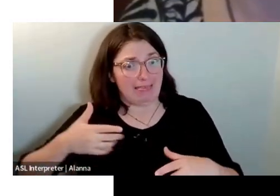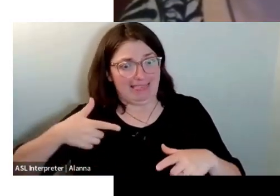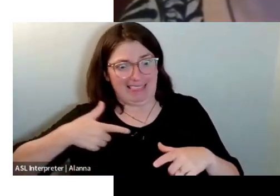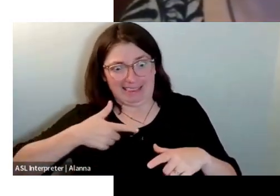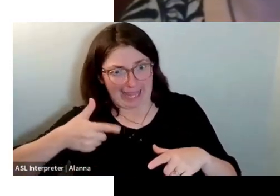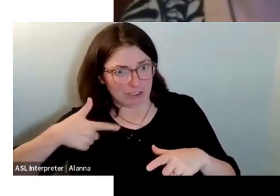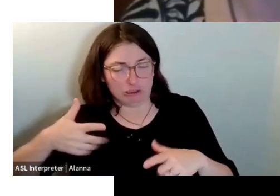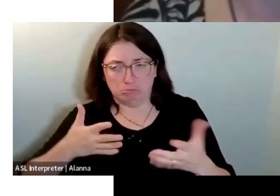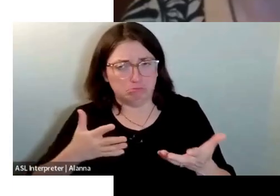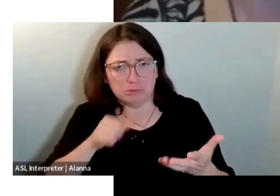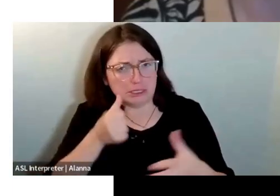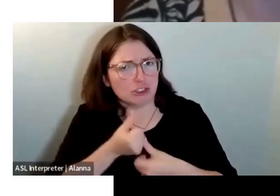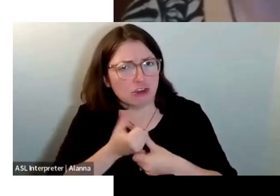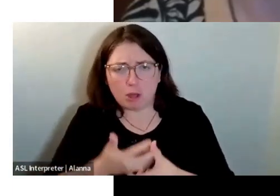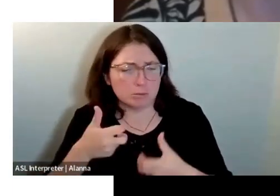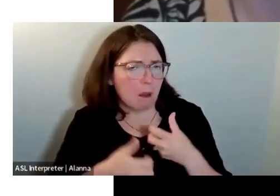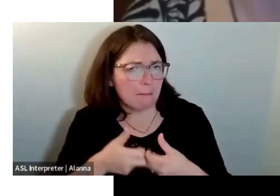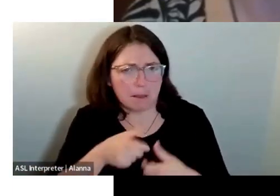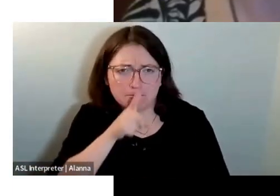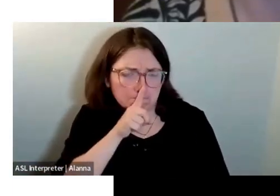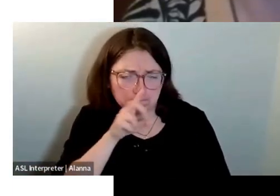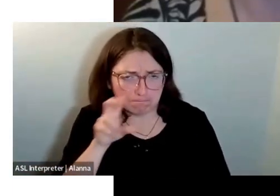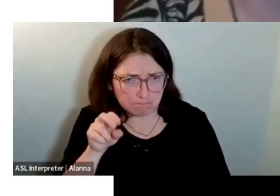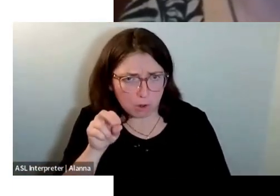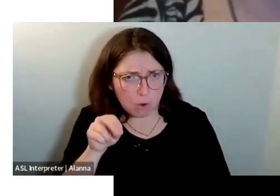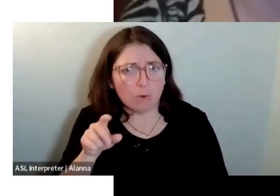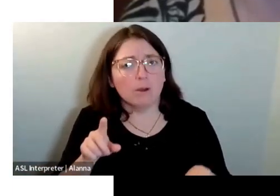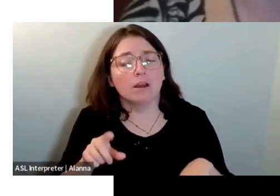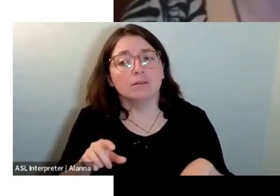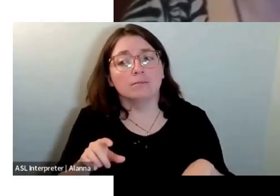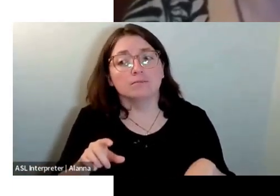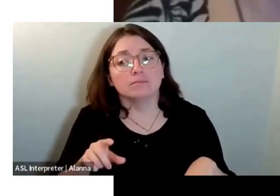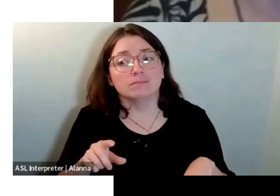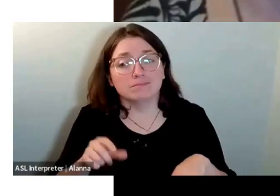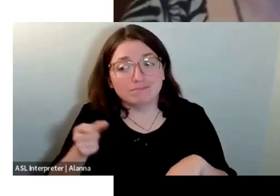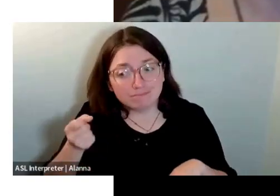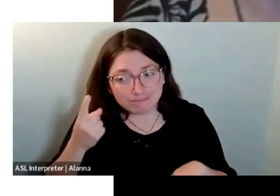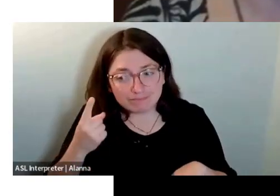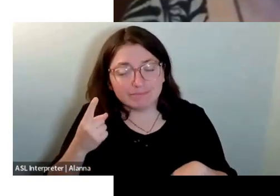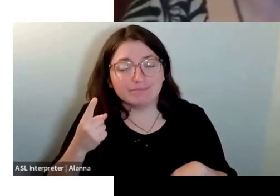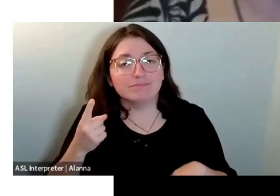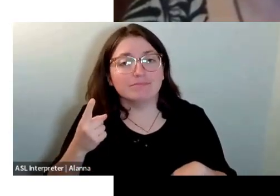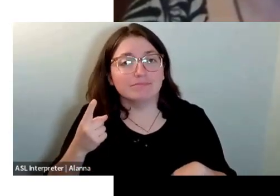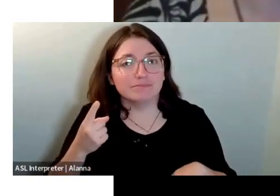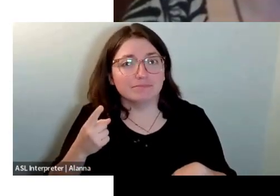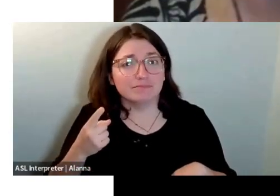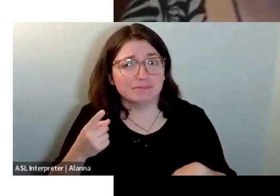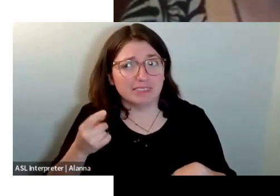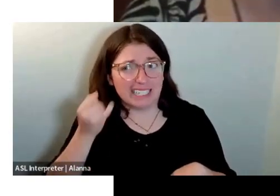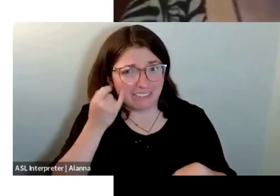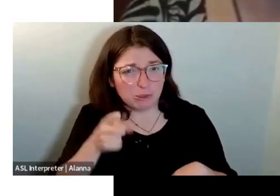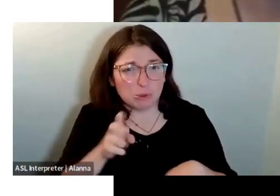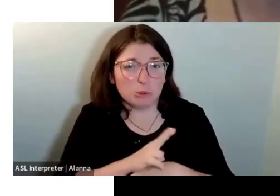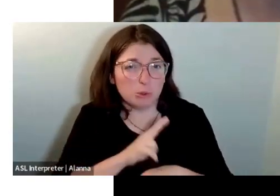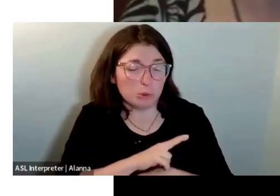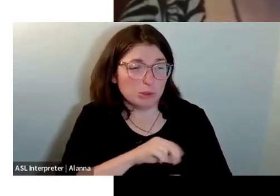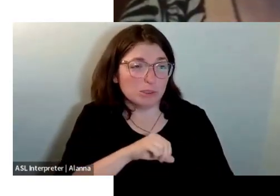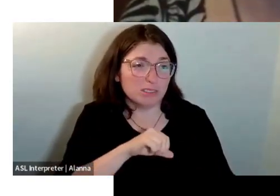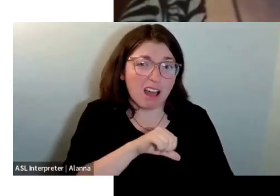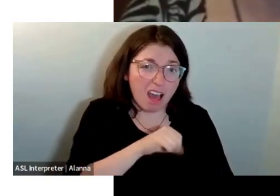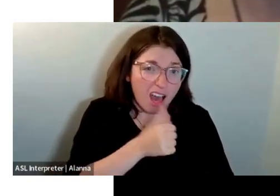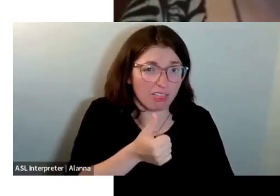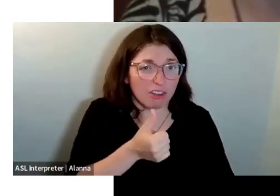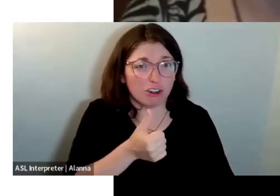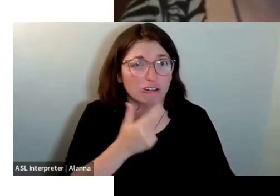But you may be just as well off um, using non-hormonal moisturizers